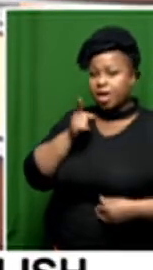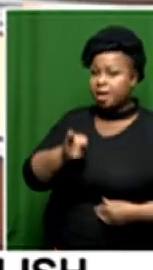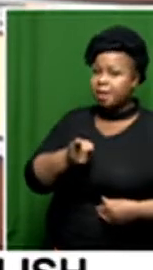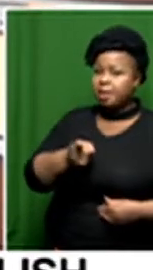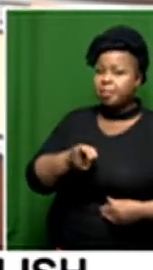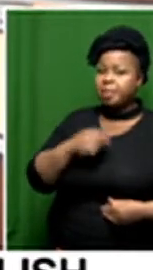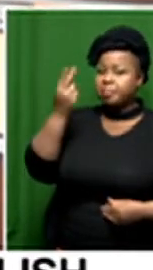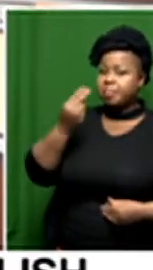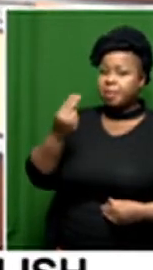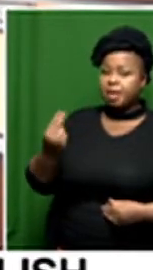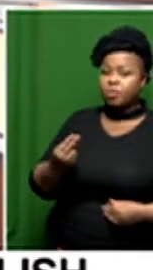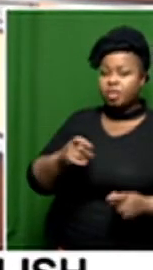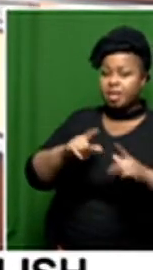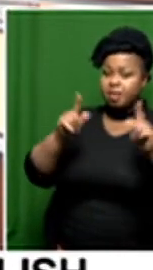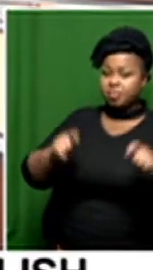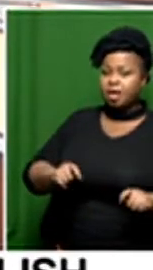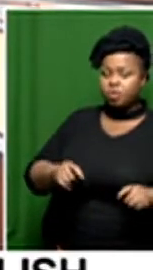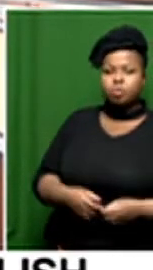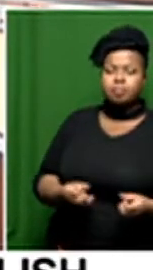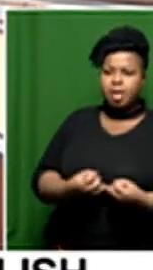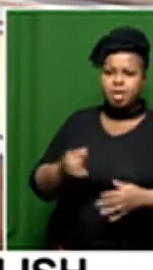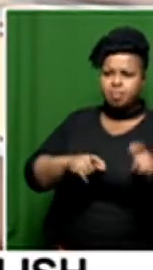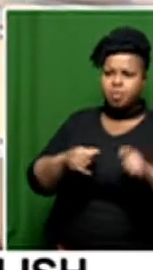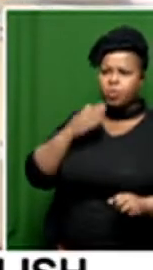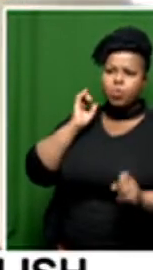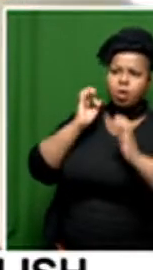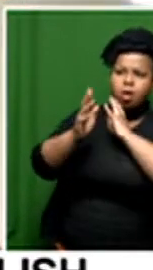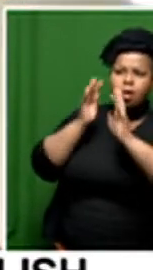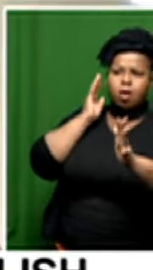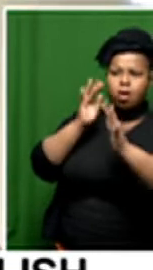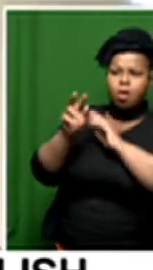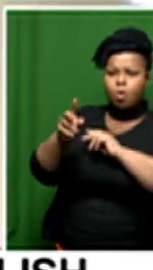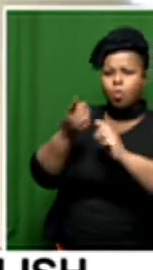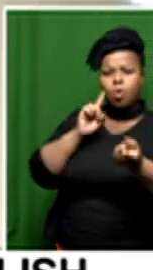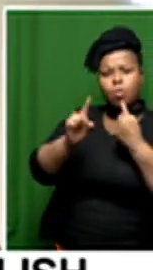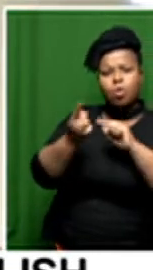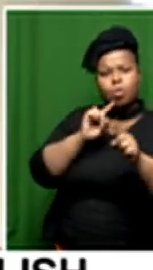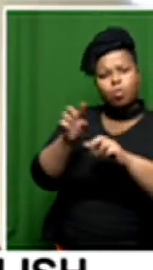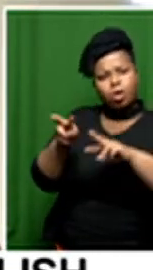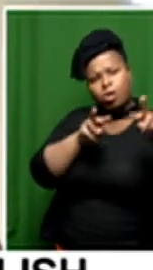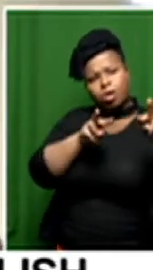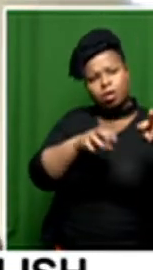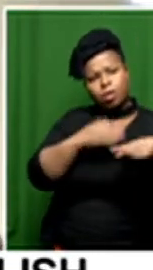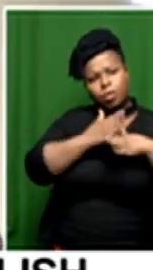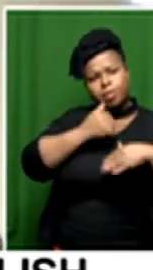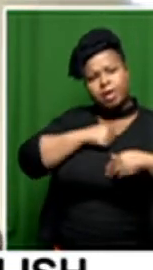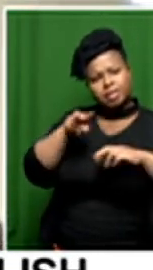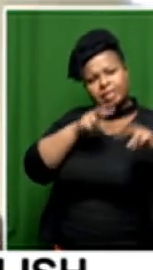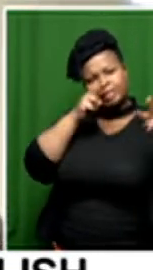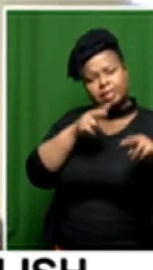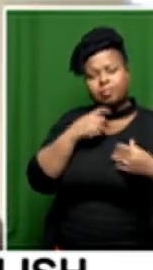space. I think the amount of people that walk through the waterfront every day is just mind-blowing.